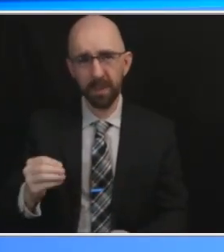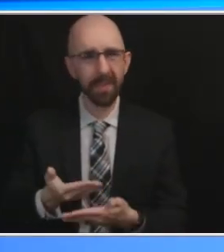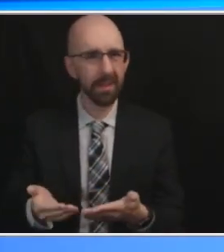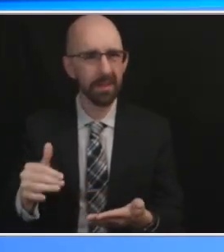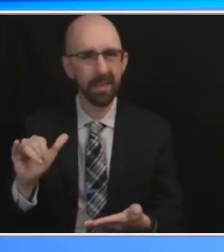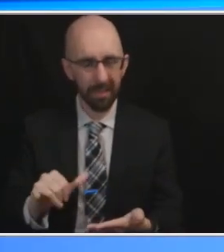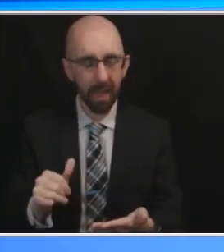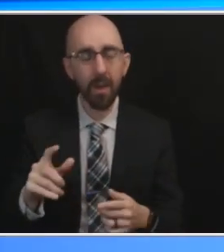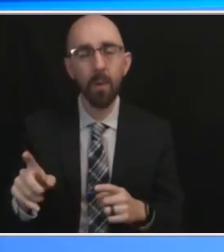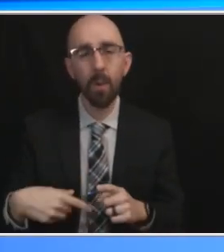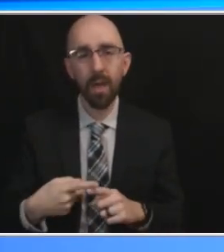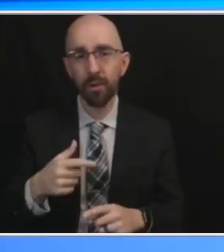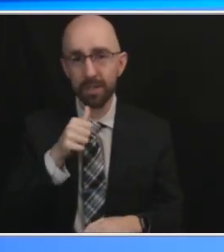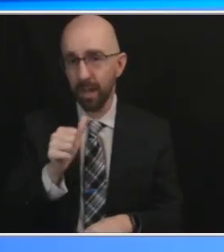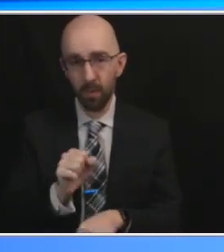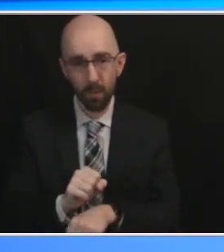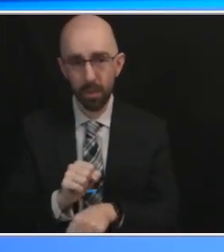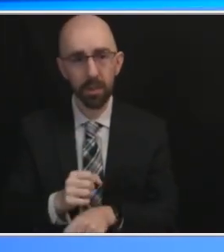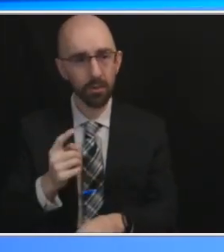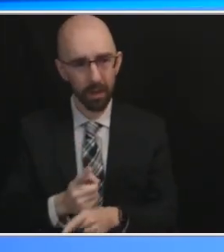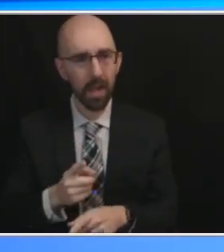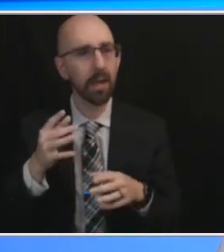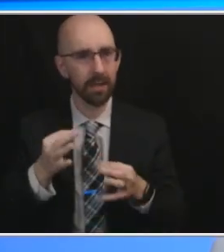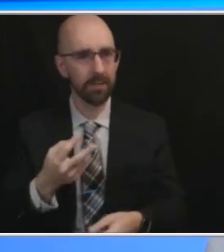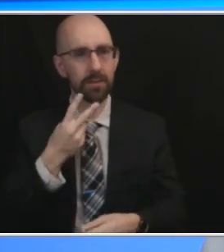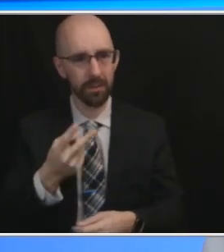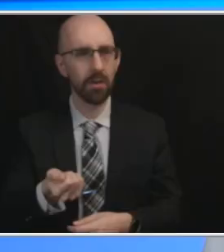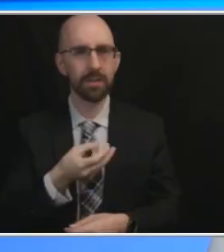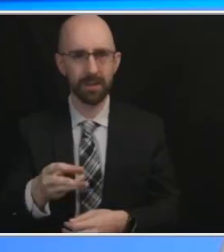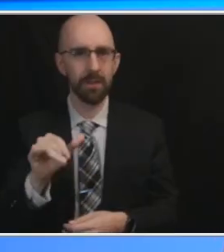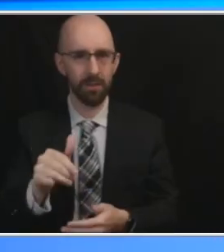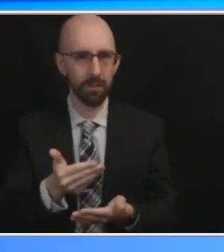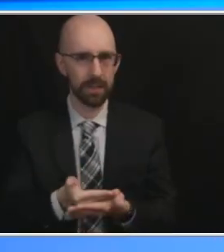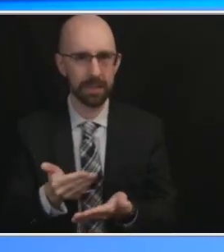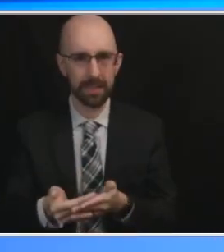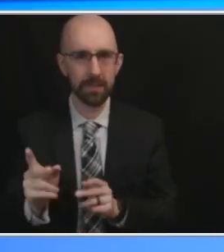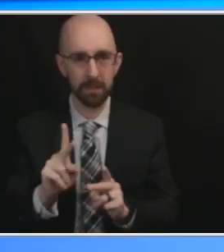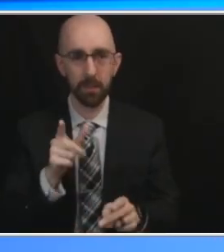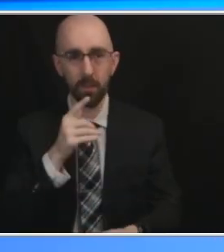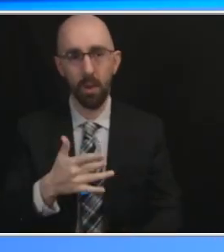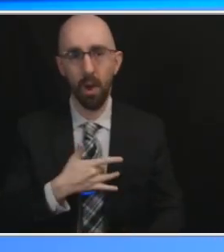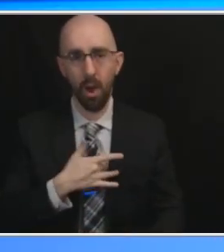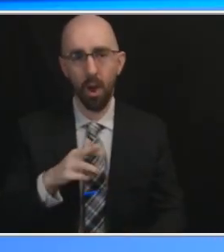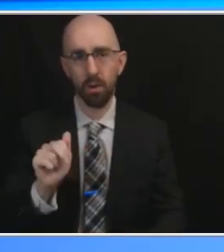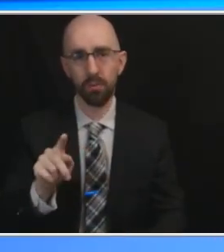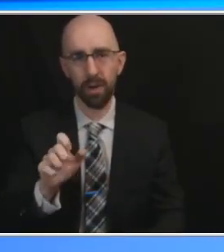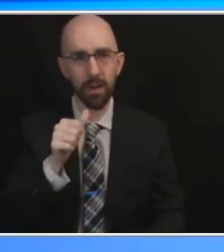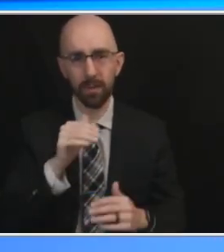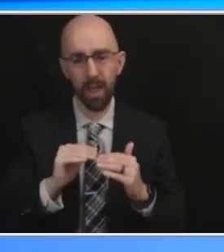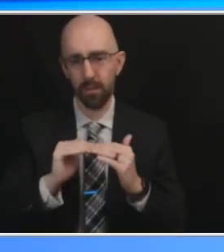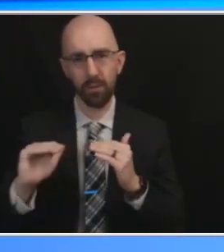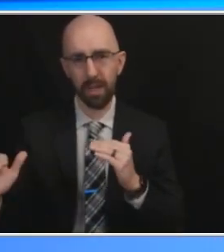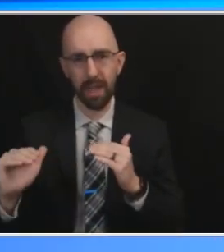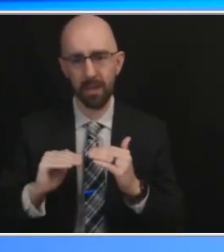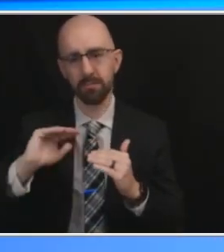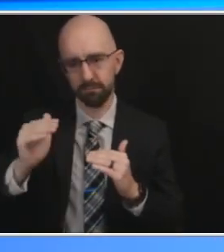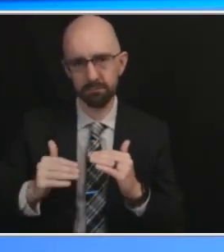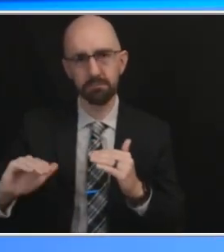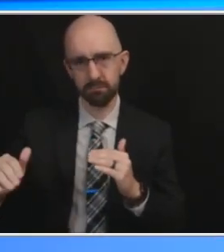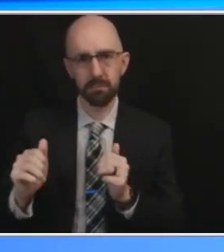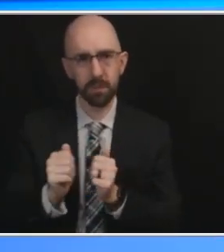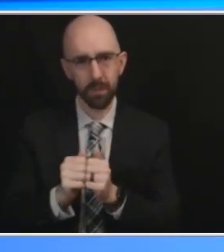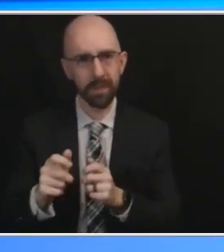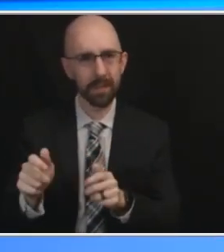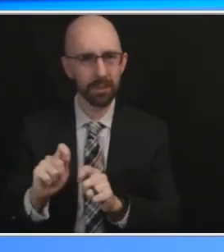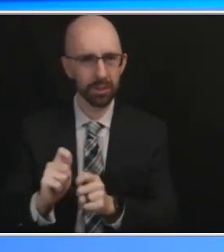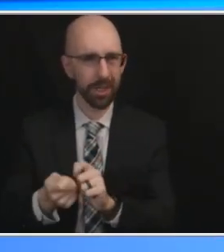not working right, we definitely saw a number of those things. People whose heart rate wasn't regulating the right way with positional changes and things like